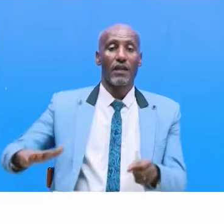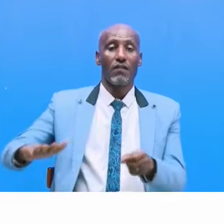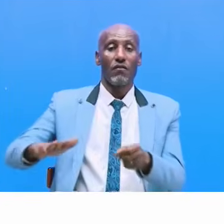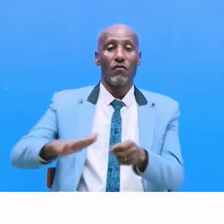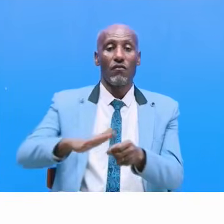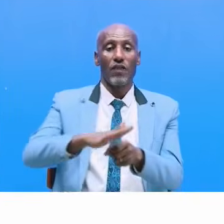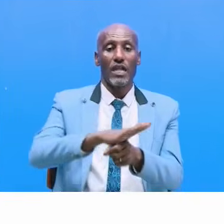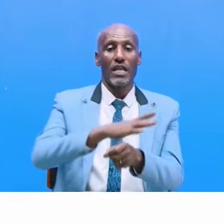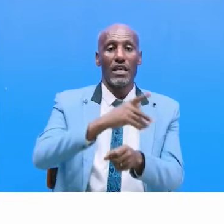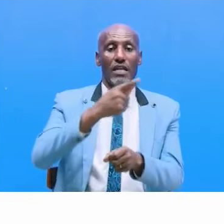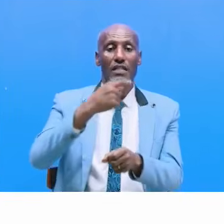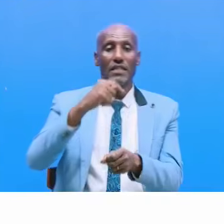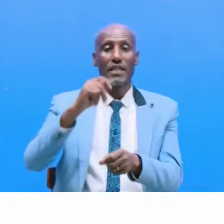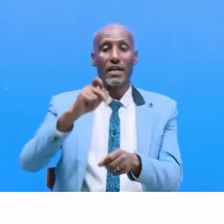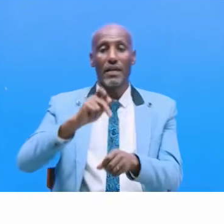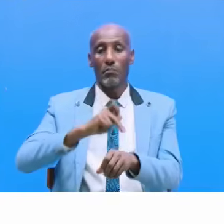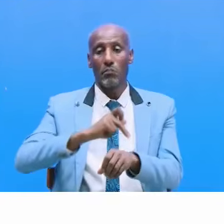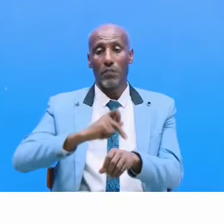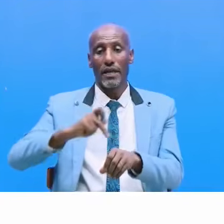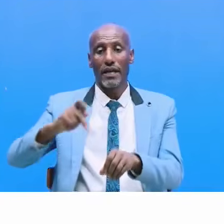the blank